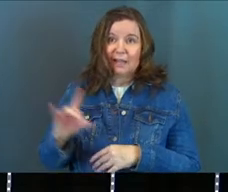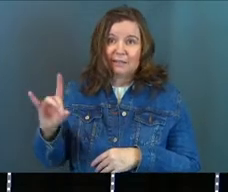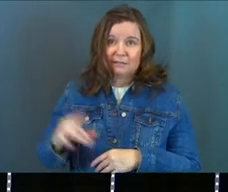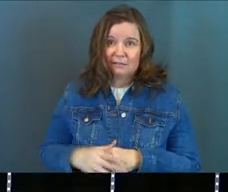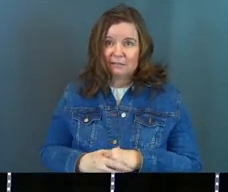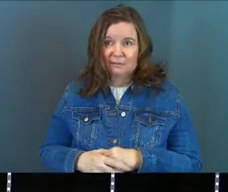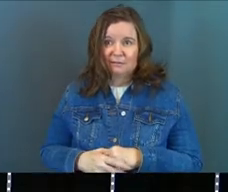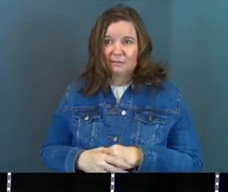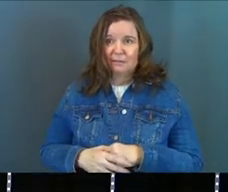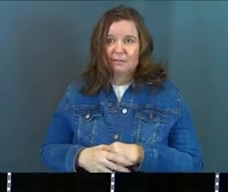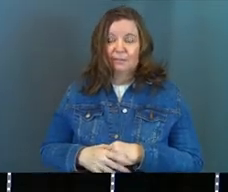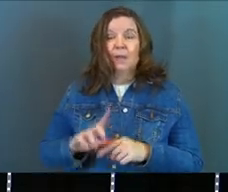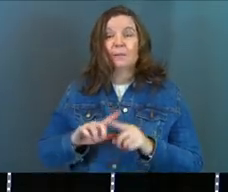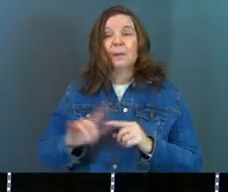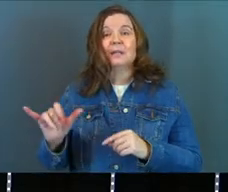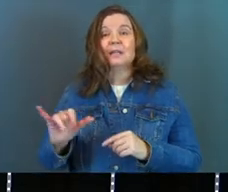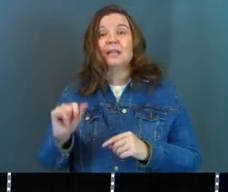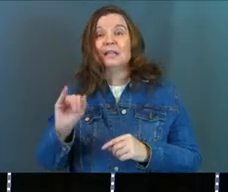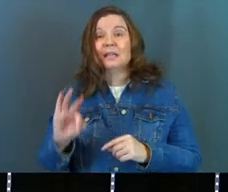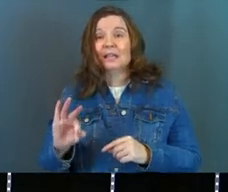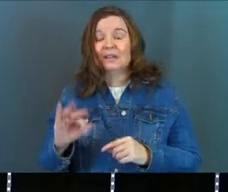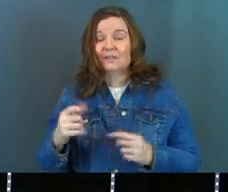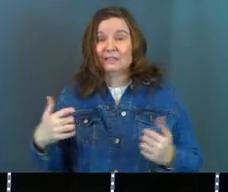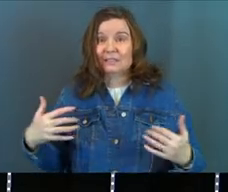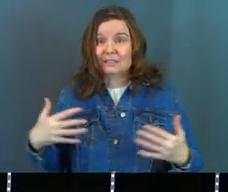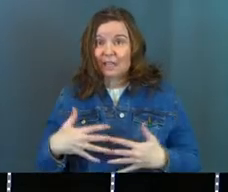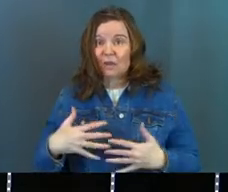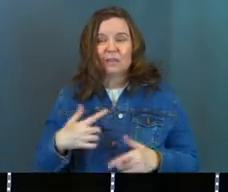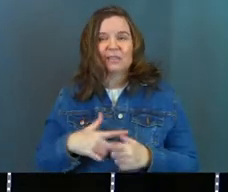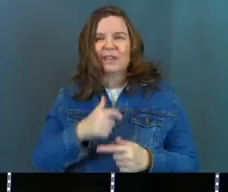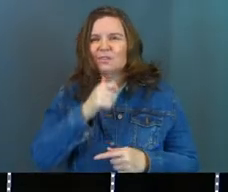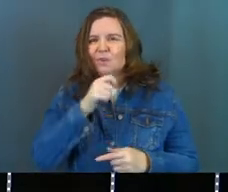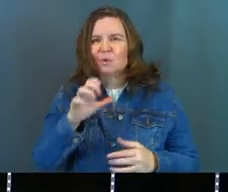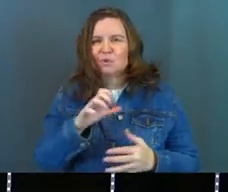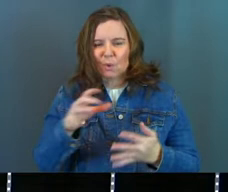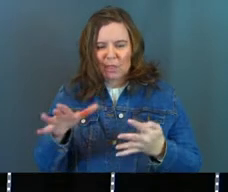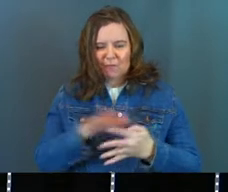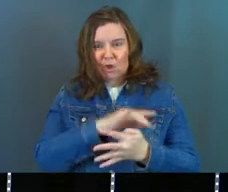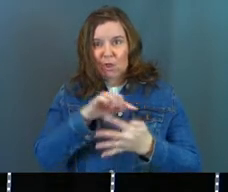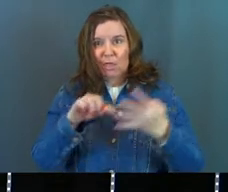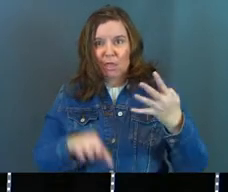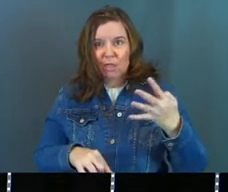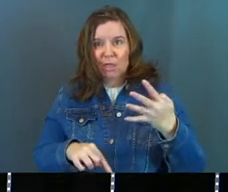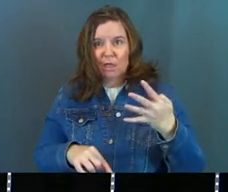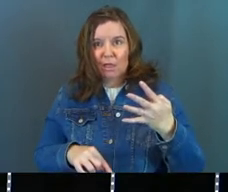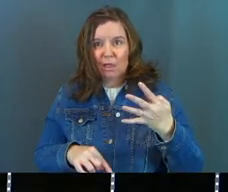eight. But it's like if it gets scary, then don't do the full thing.